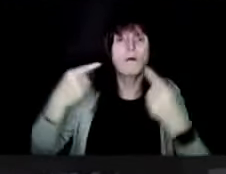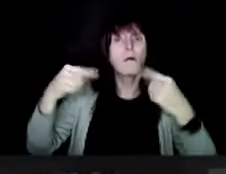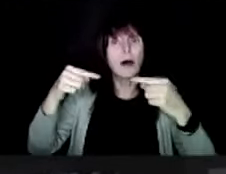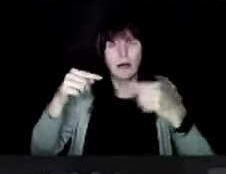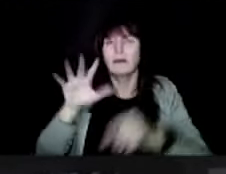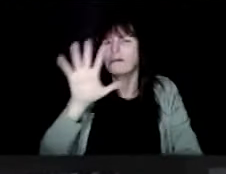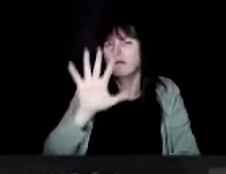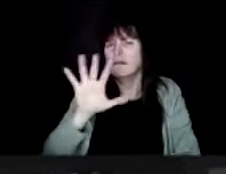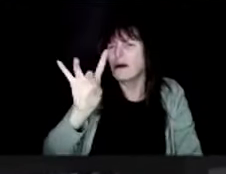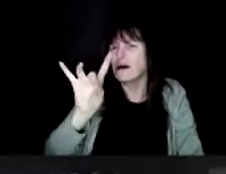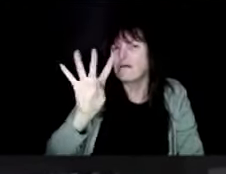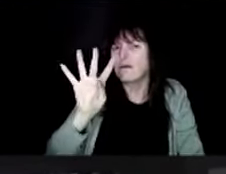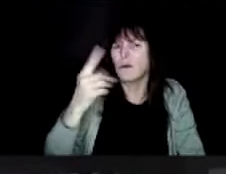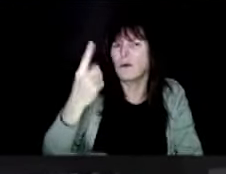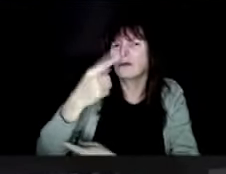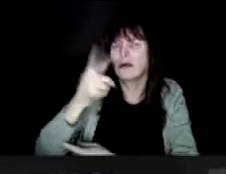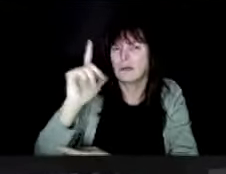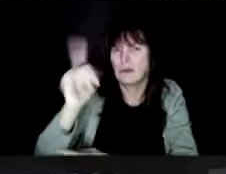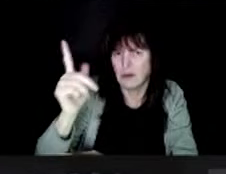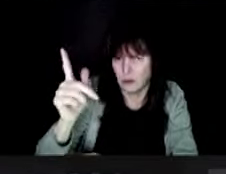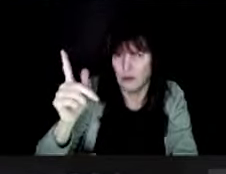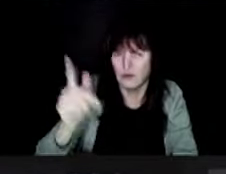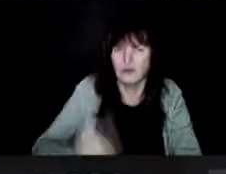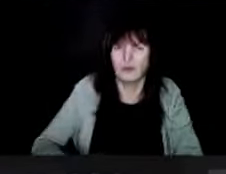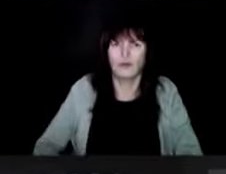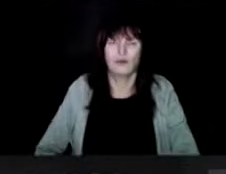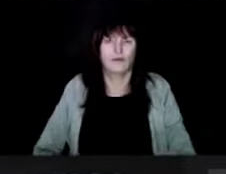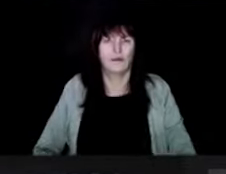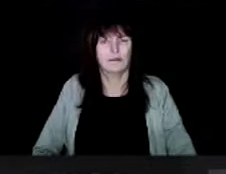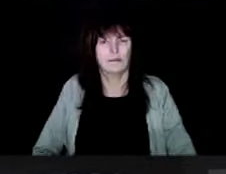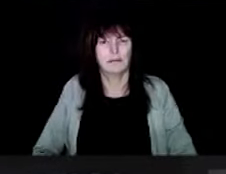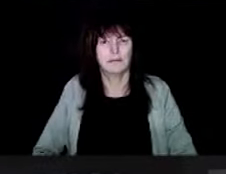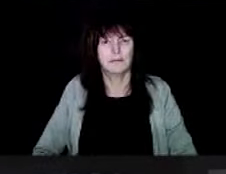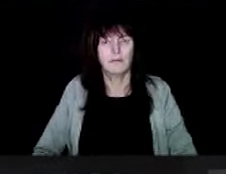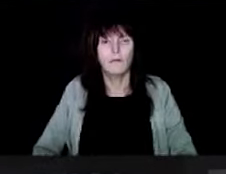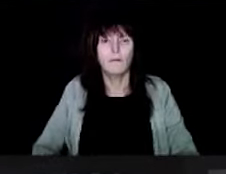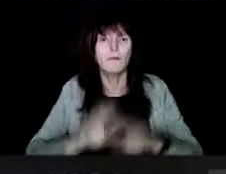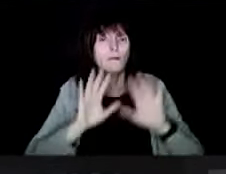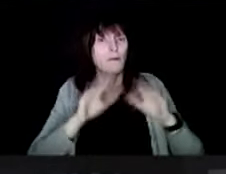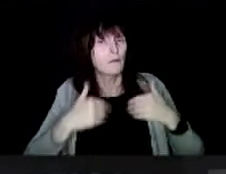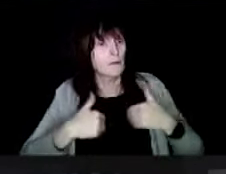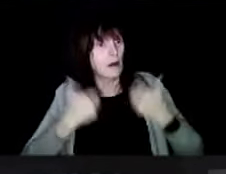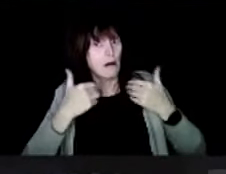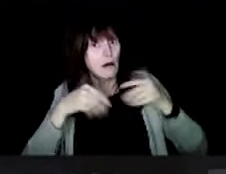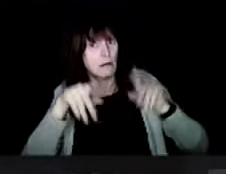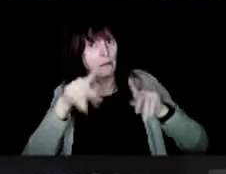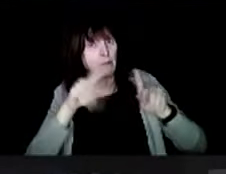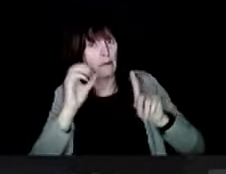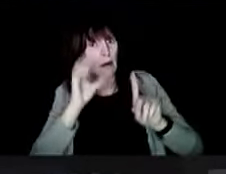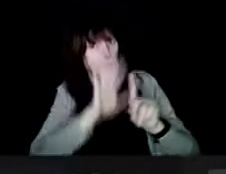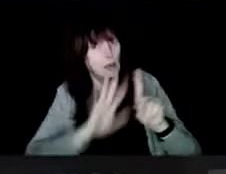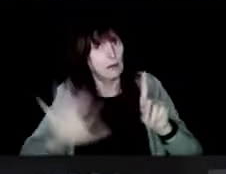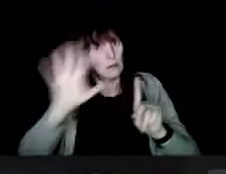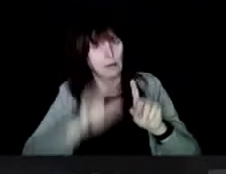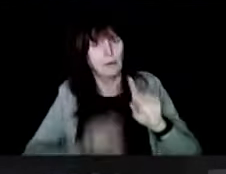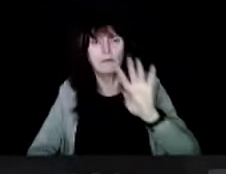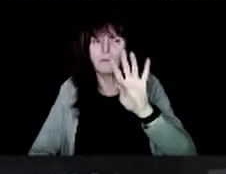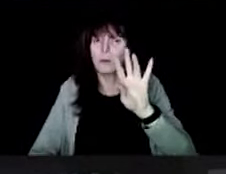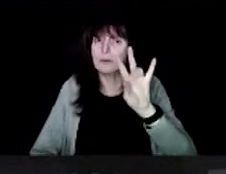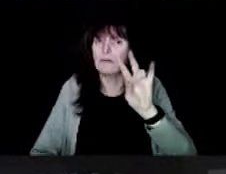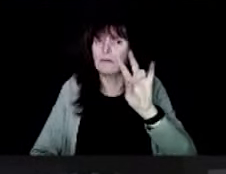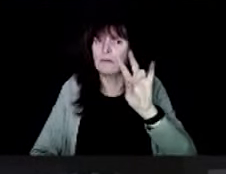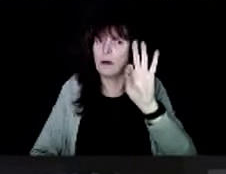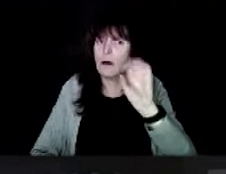We are doing well in protecting younger Ontarians from COVID-19, and currently 47.9% of children have received their first